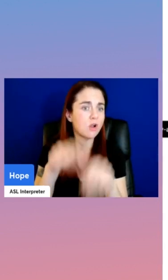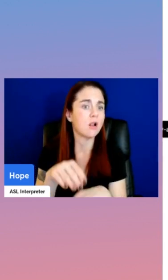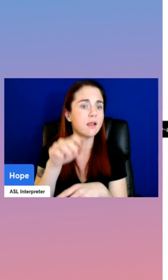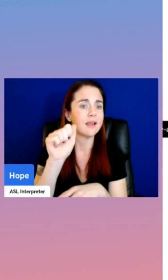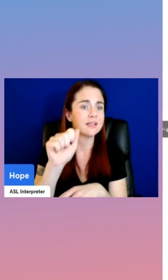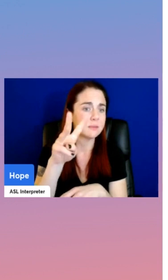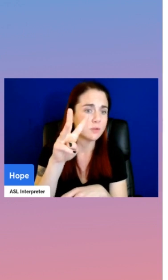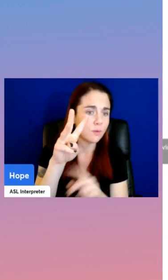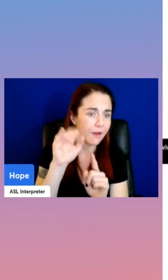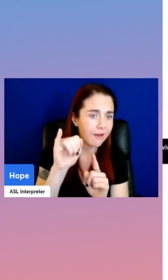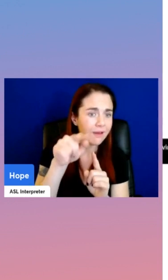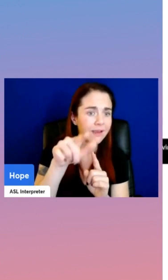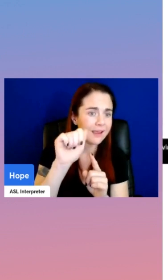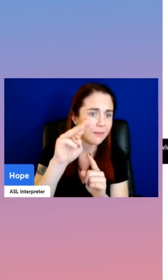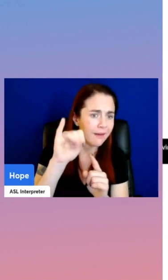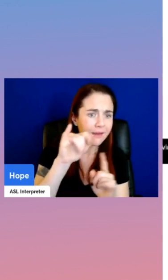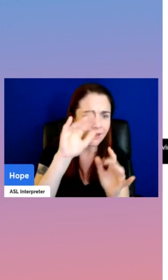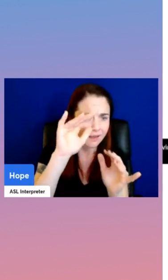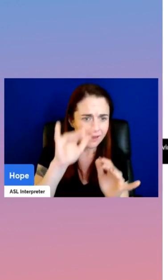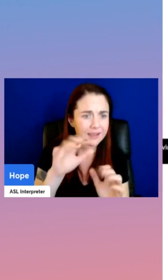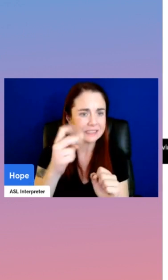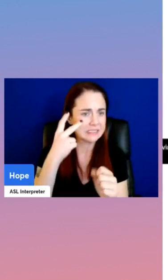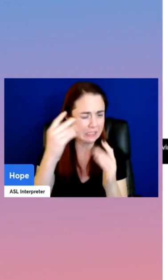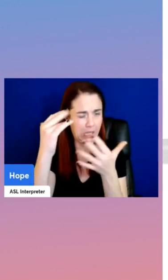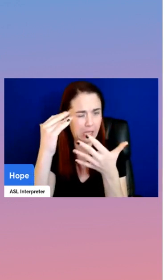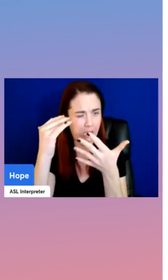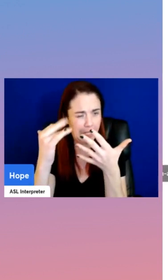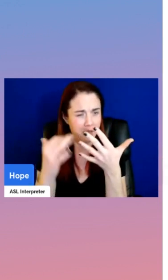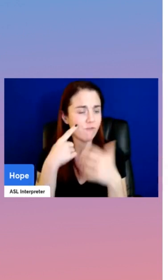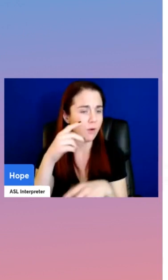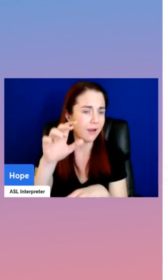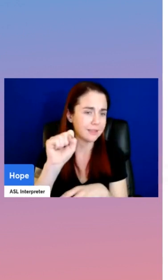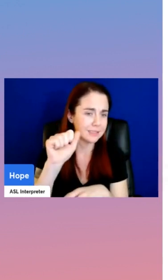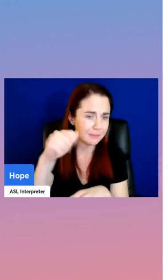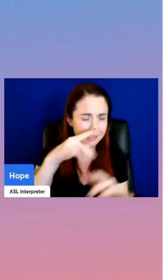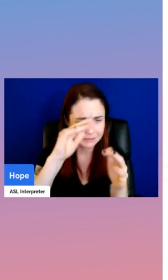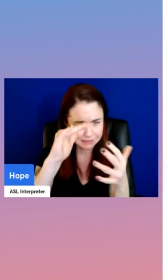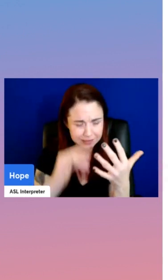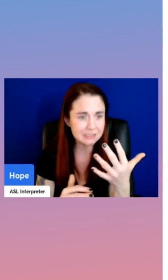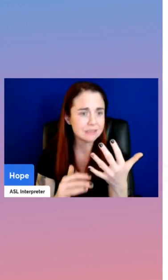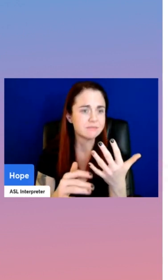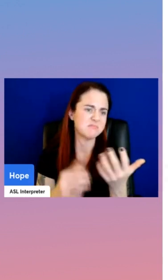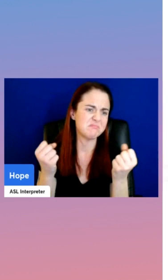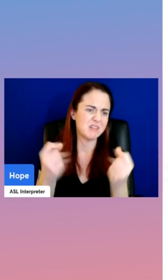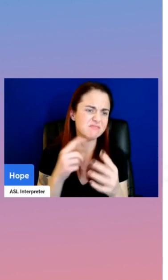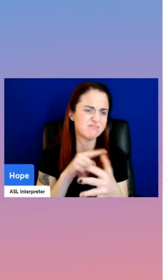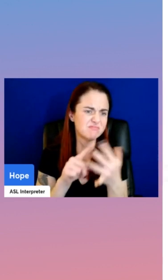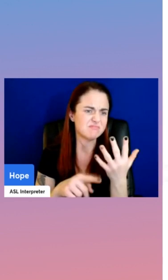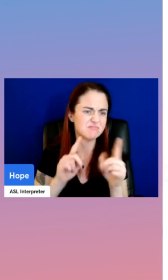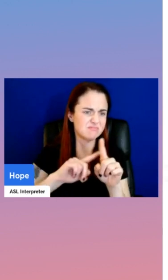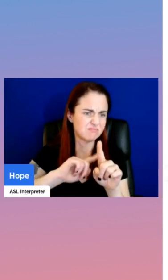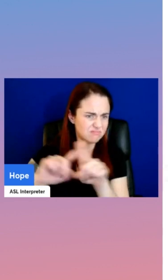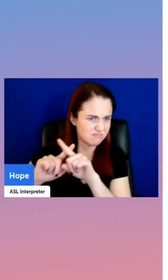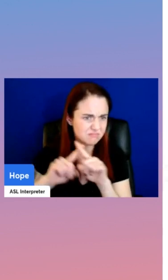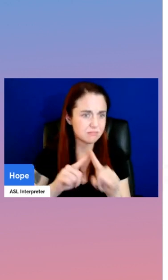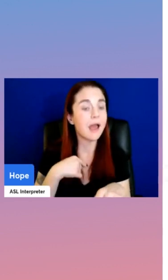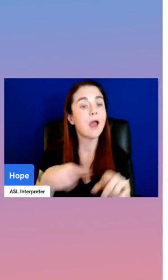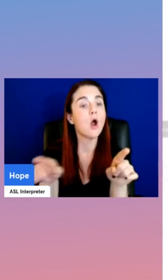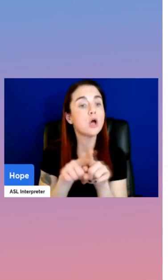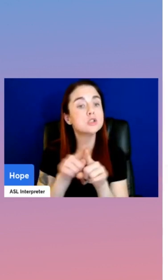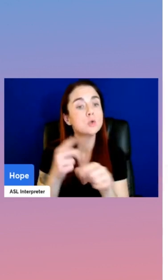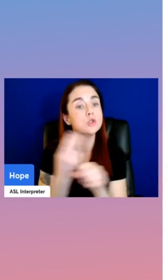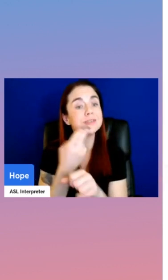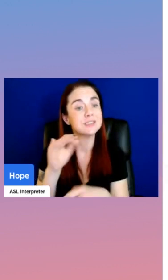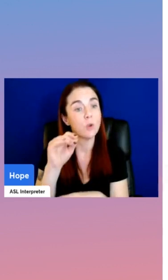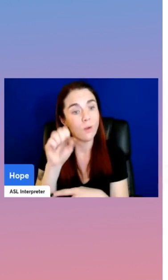CloudWatch agent, to install the AWS data provider for SAP, the SSM agent, and some AWS utilities. I also use this OS